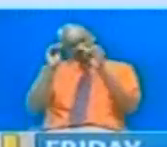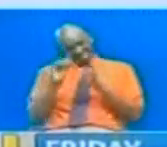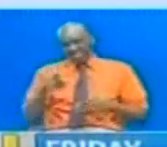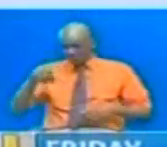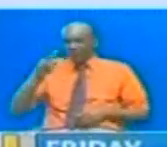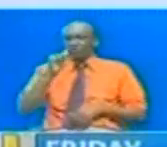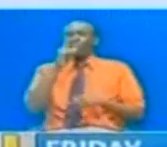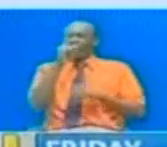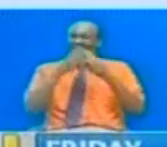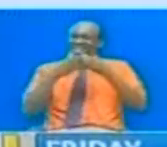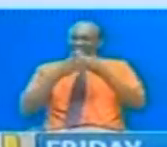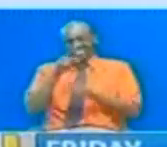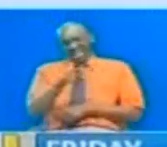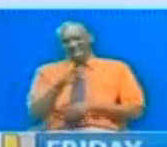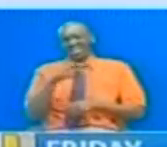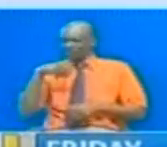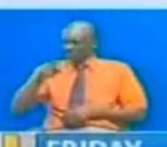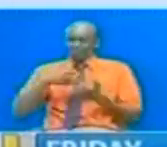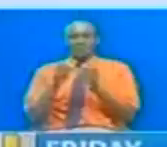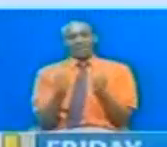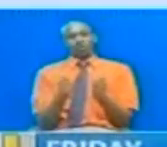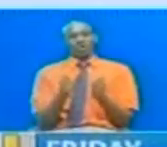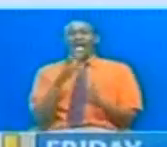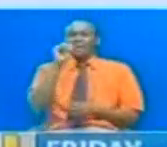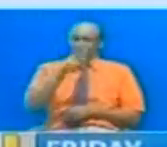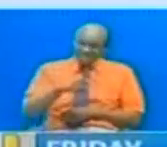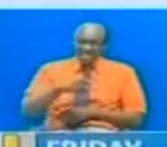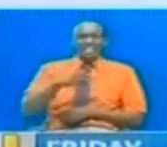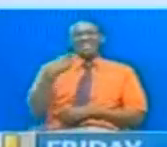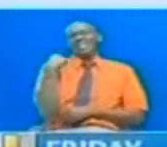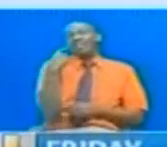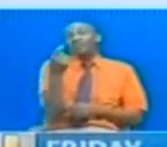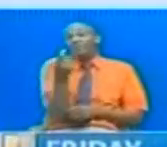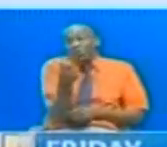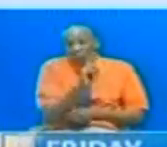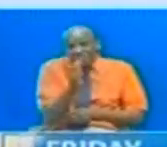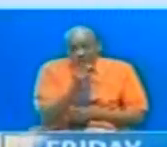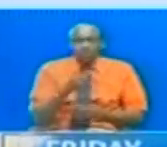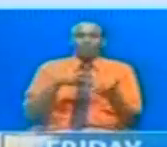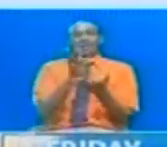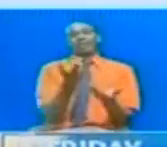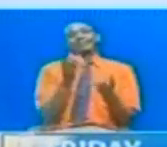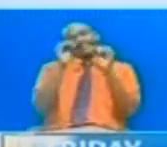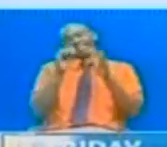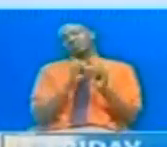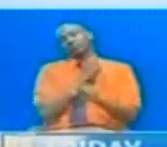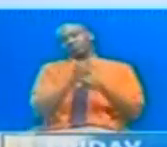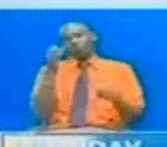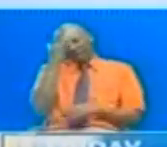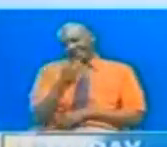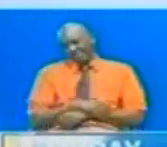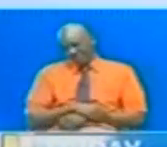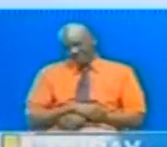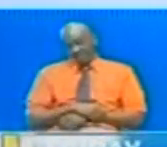the 90s. That's not been honored. MPs passed their salary in just seconds. Why not teachers? Another one, absconding duty